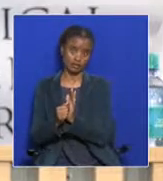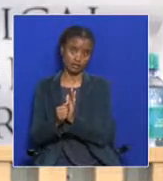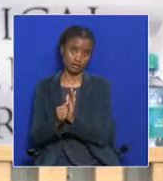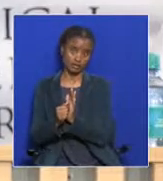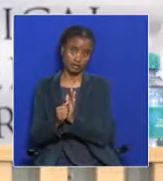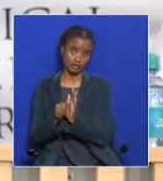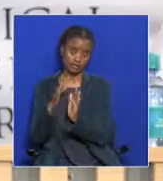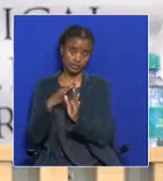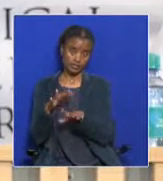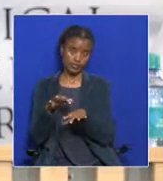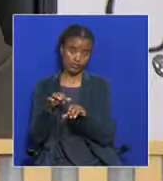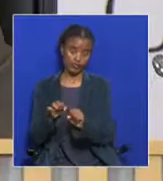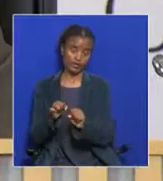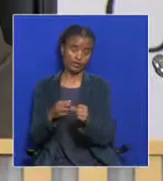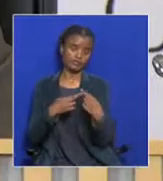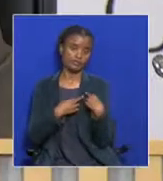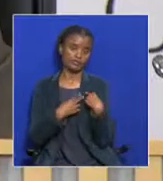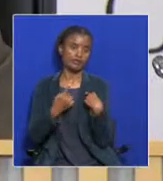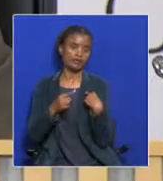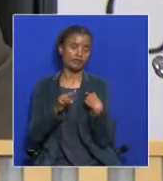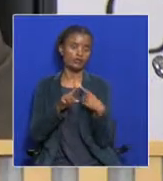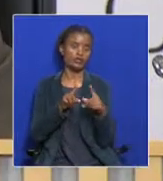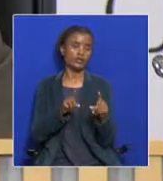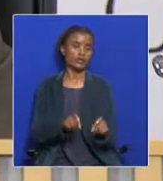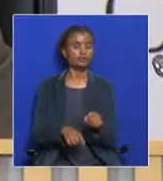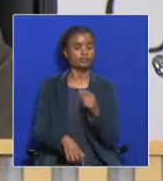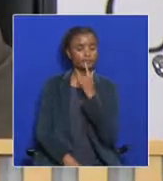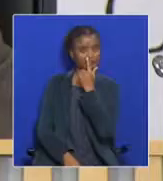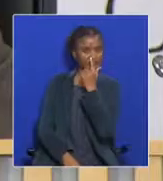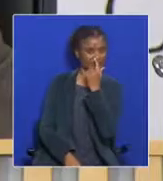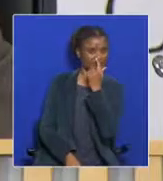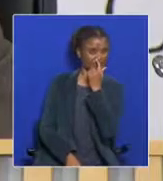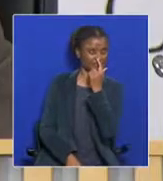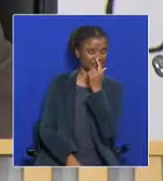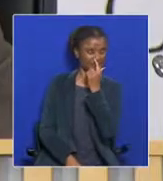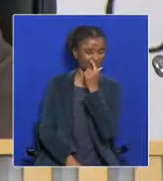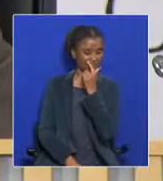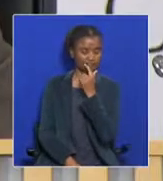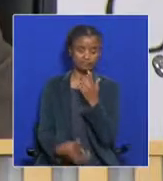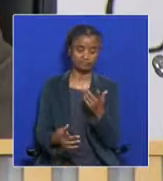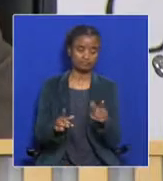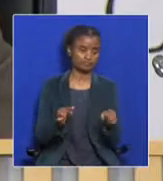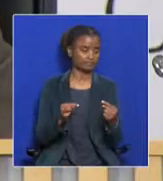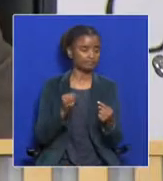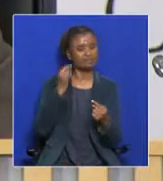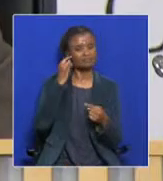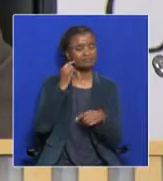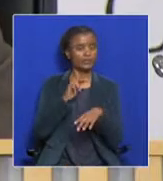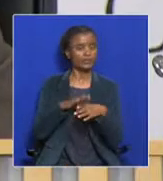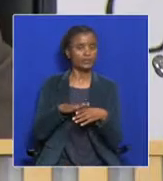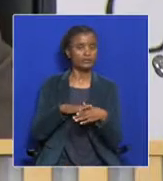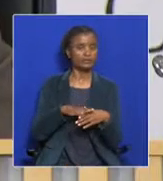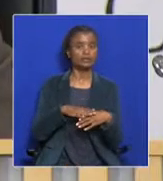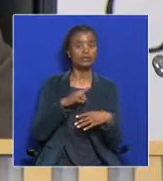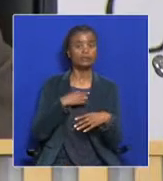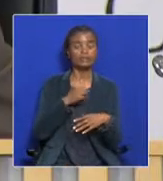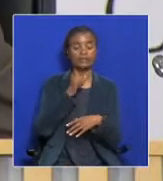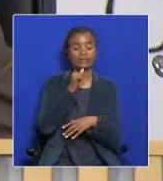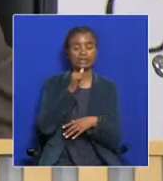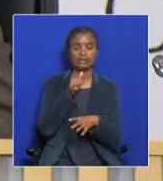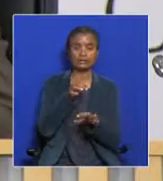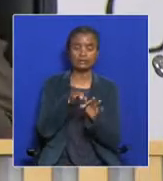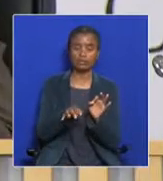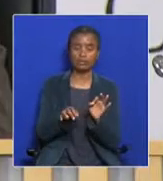the inquiry? I can't think of a reason, but the simple answer, Commissioner, is that some